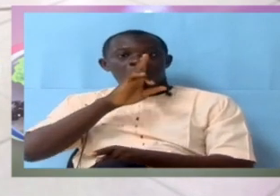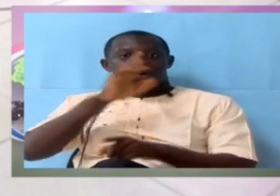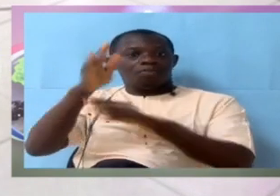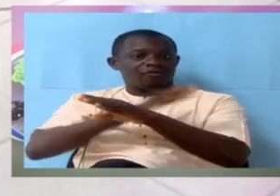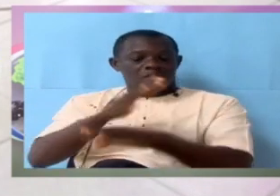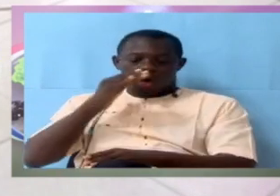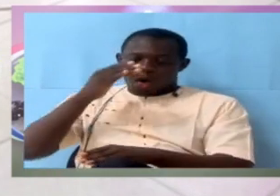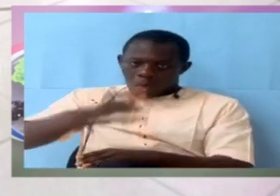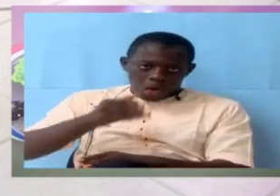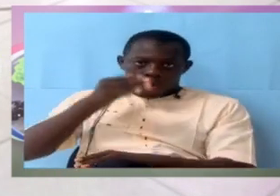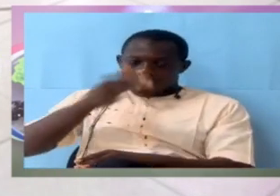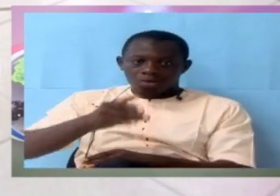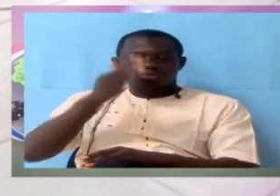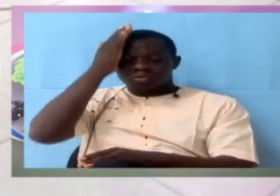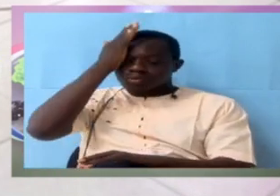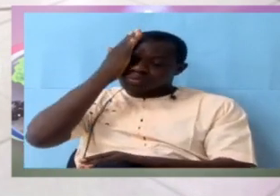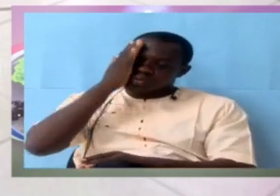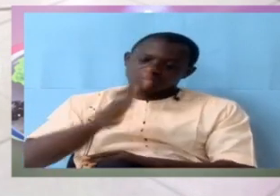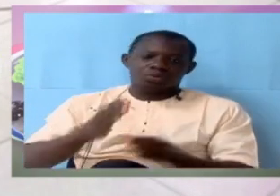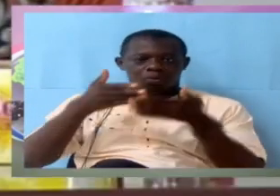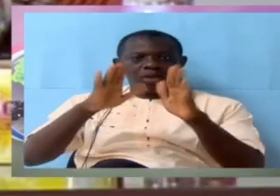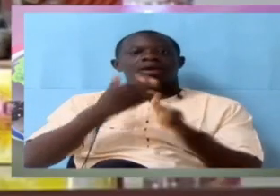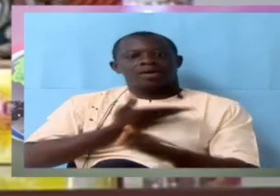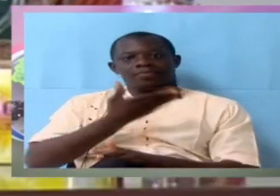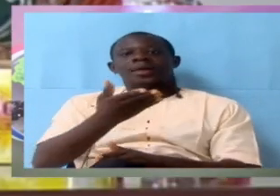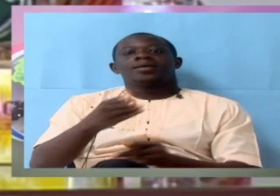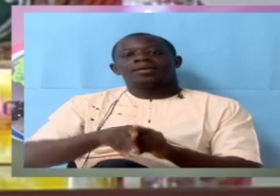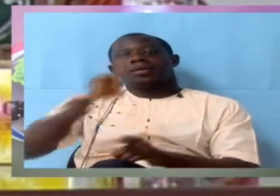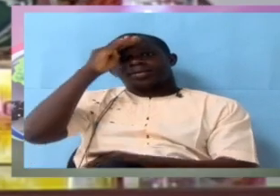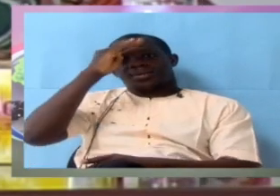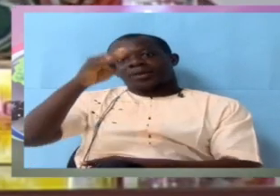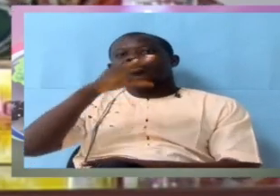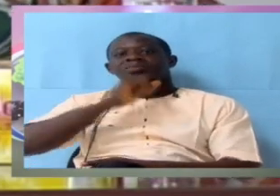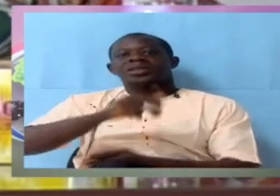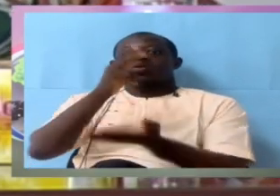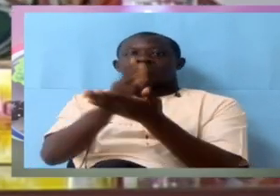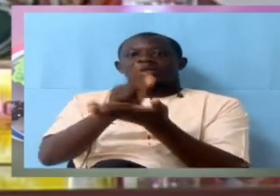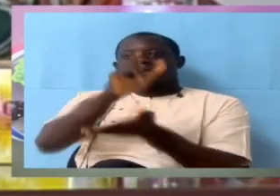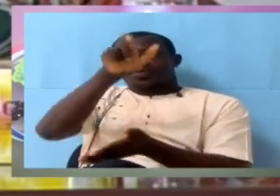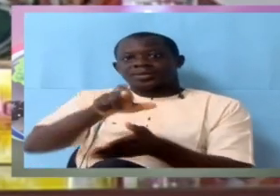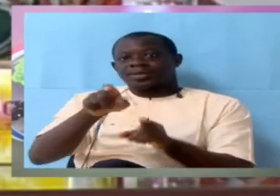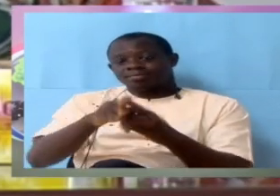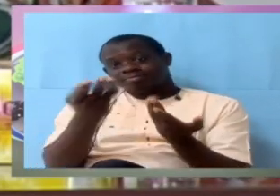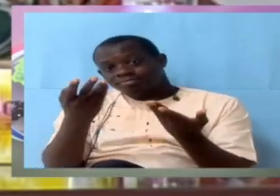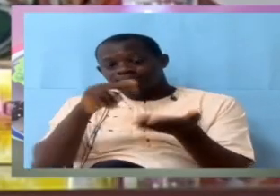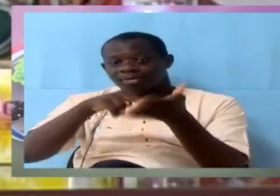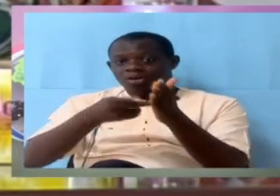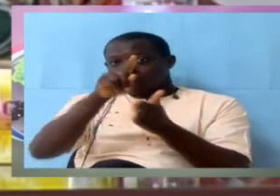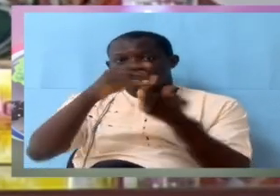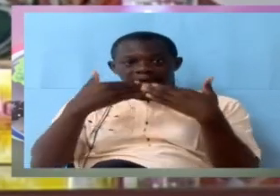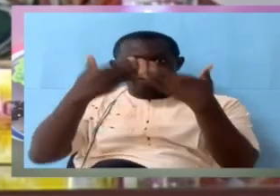to vomit seriously. Thank you, Mr. Witness. So you're telling this commission that the